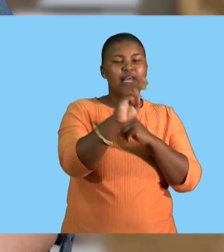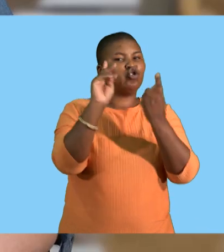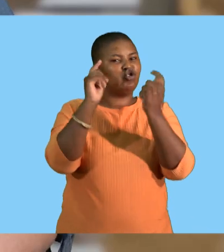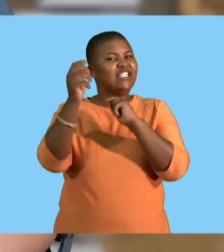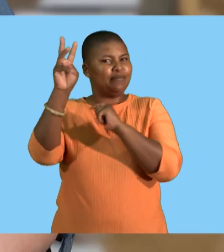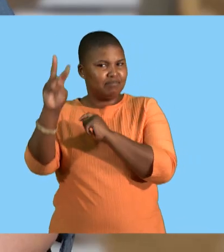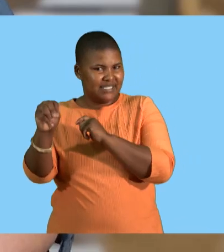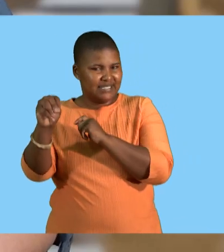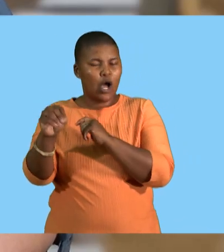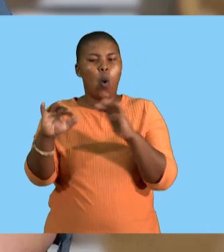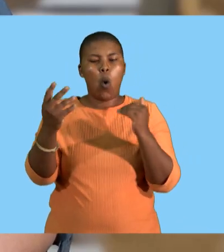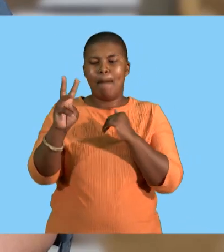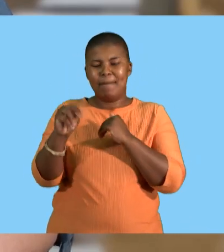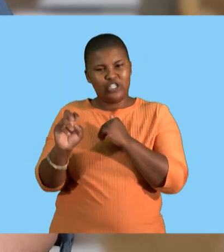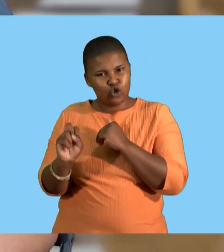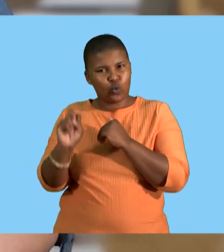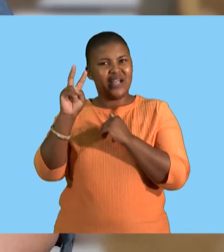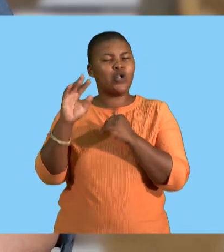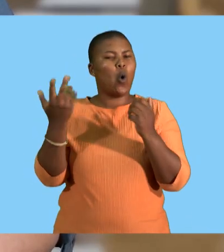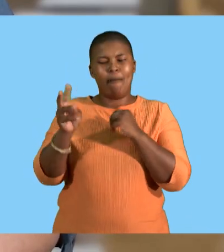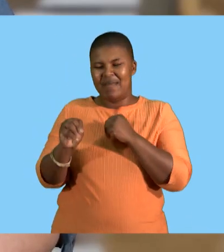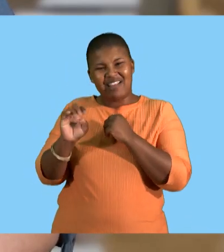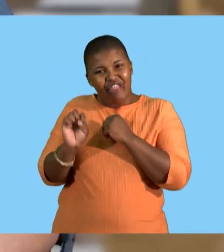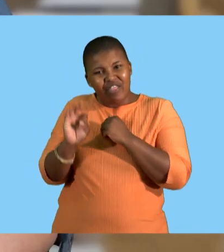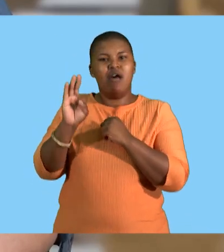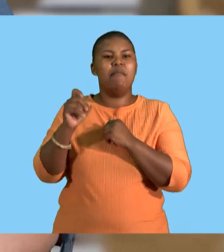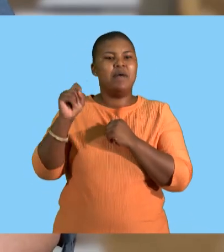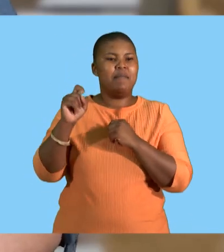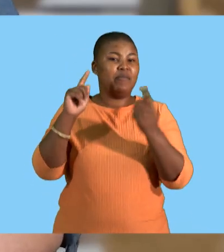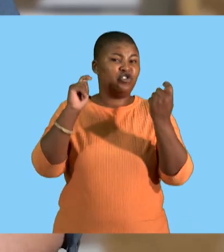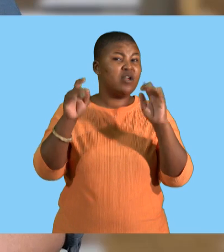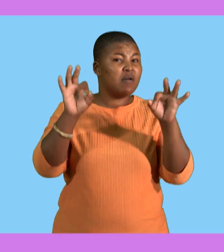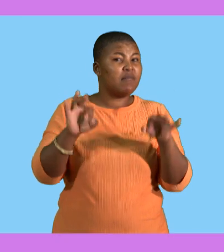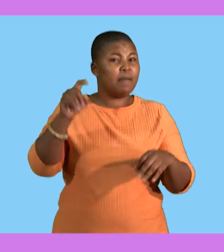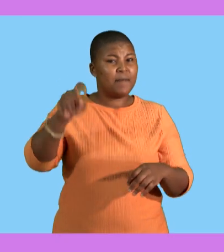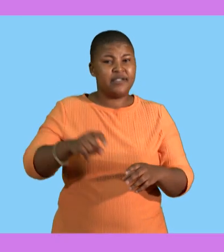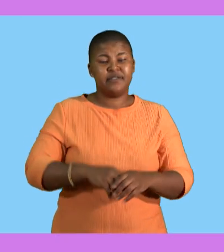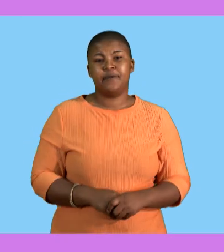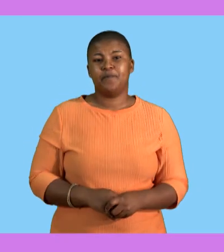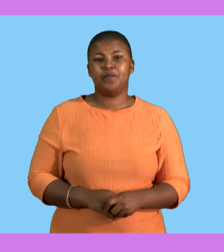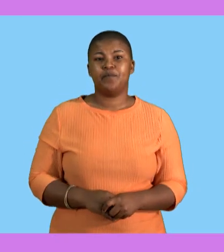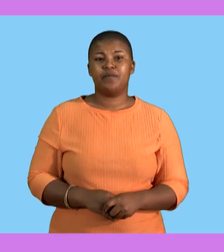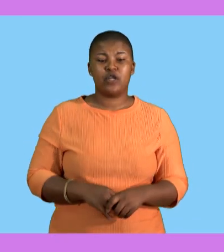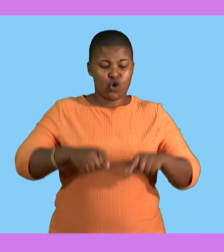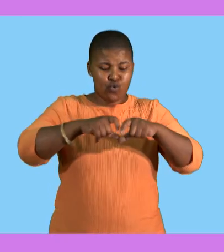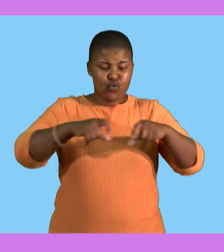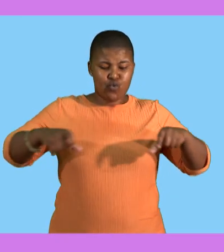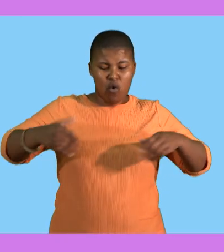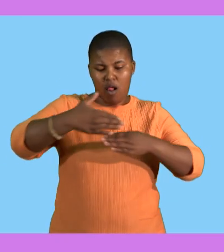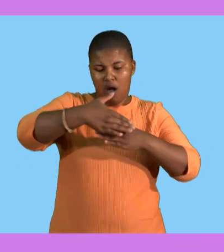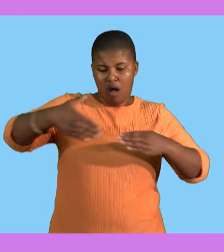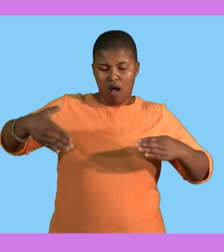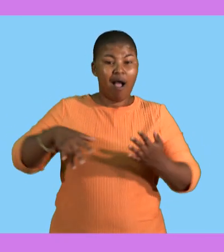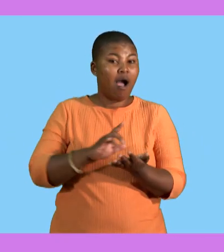squared meters and even cubic meters when we look at measurements. And then use a proper ruler and